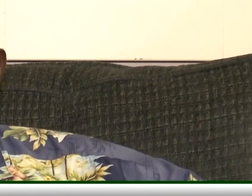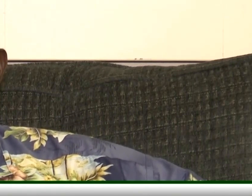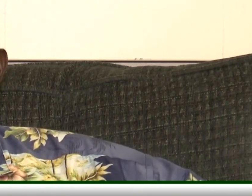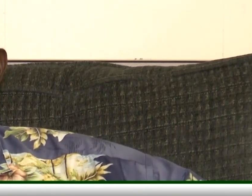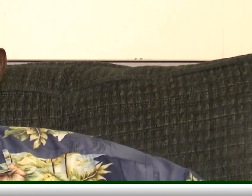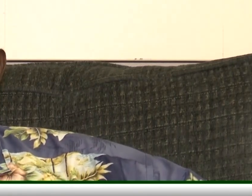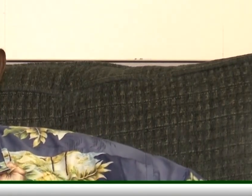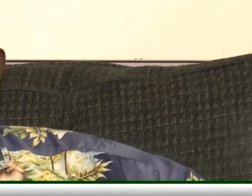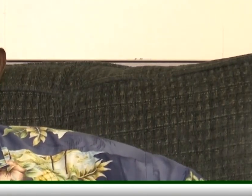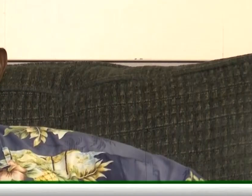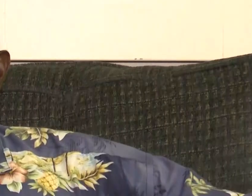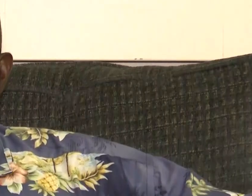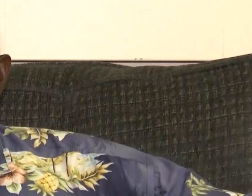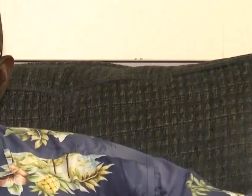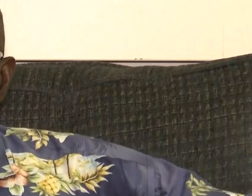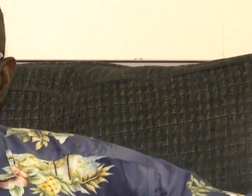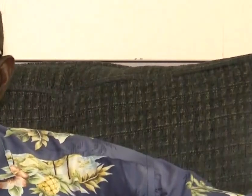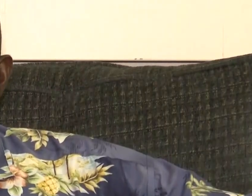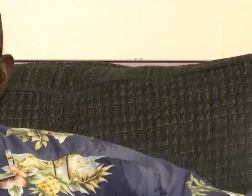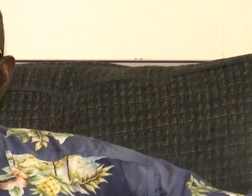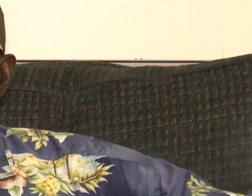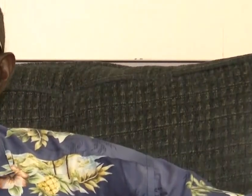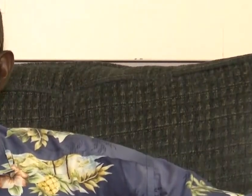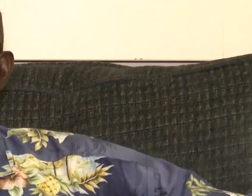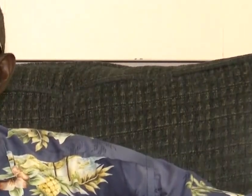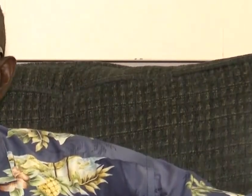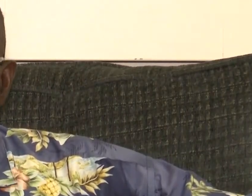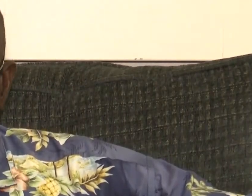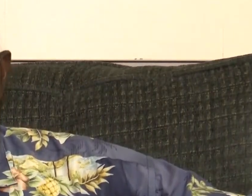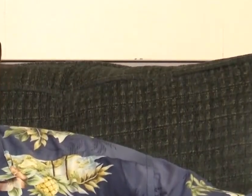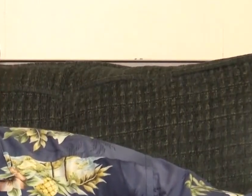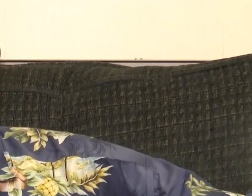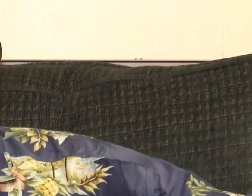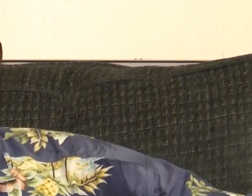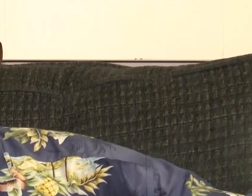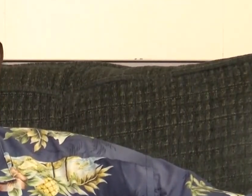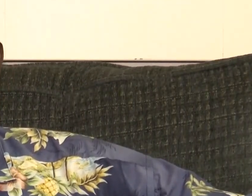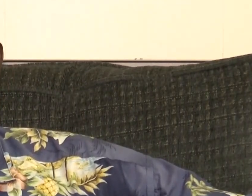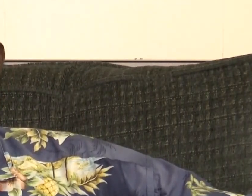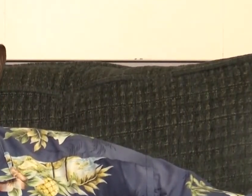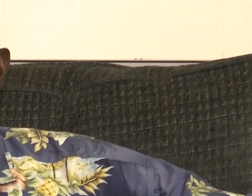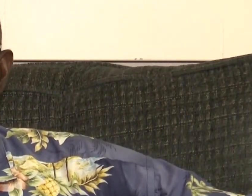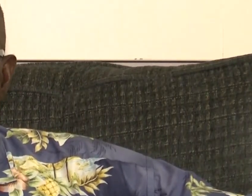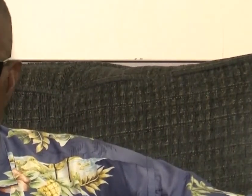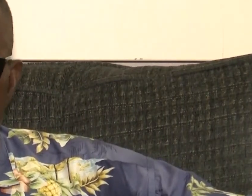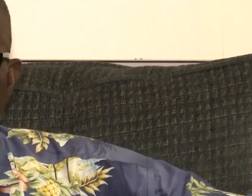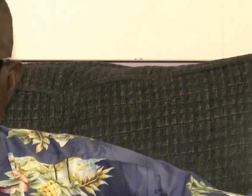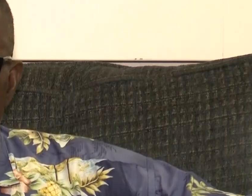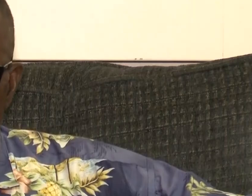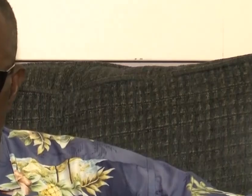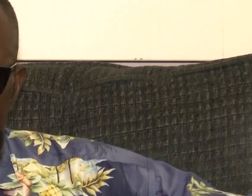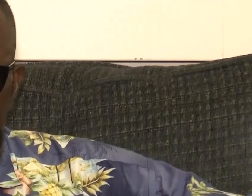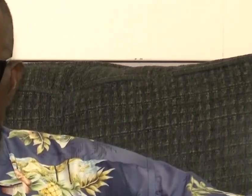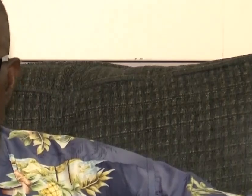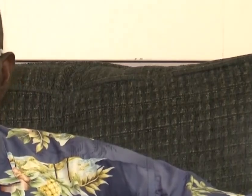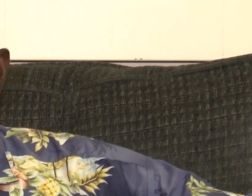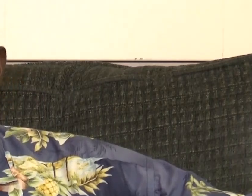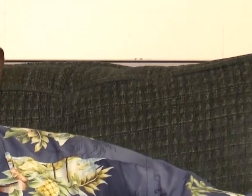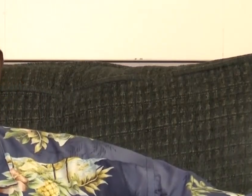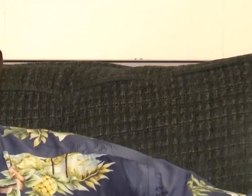that honor point system rule is flawed and that could not have